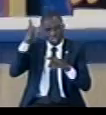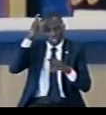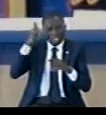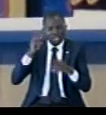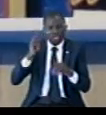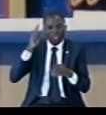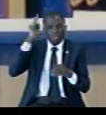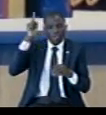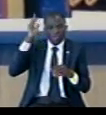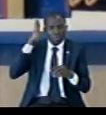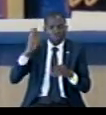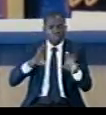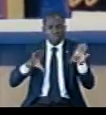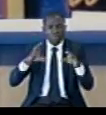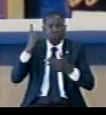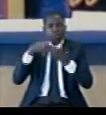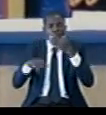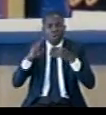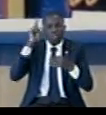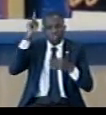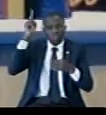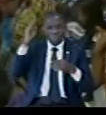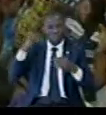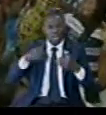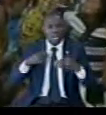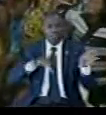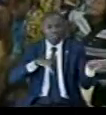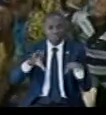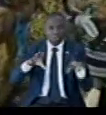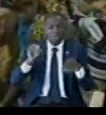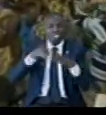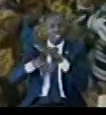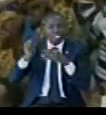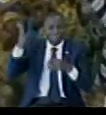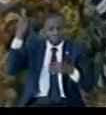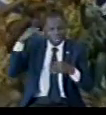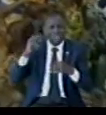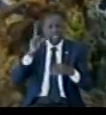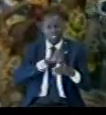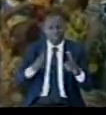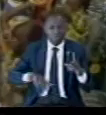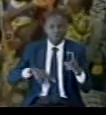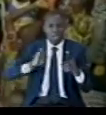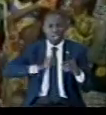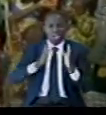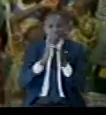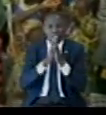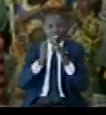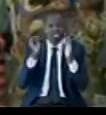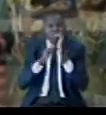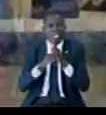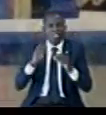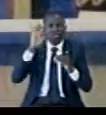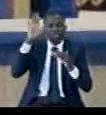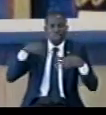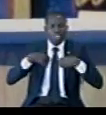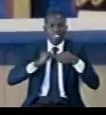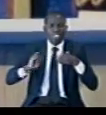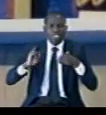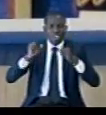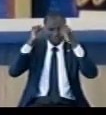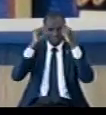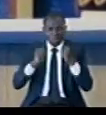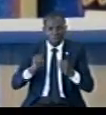have ever done in the past. And therefore, Lord, I pray your healing virtue will flow